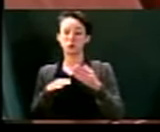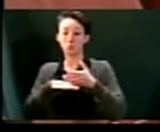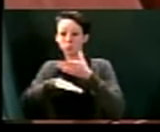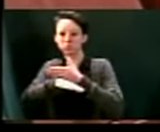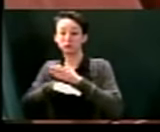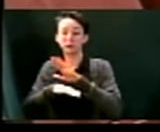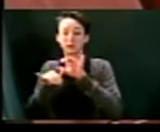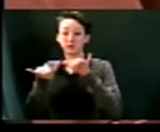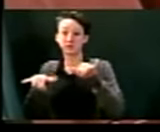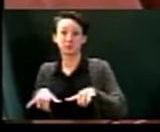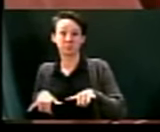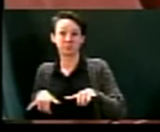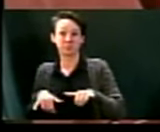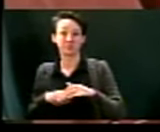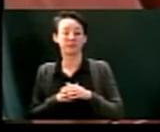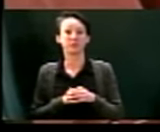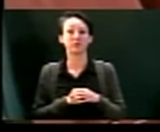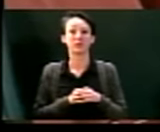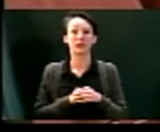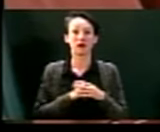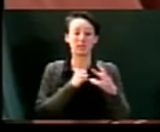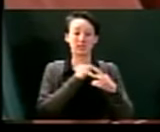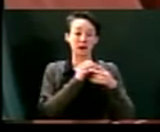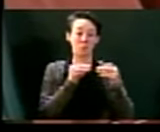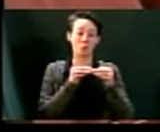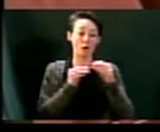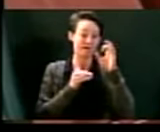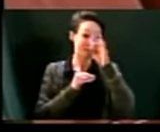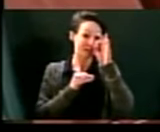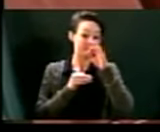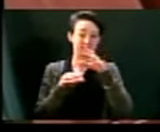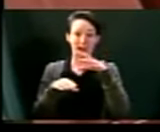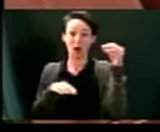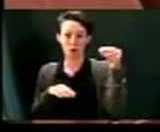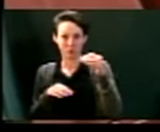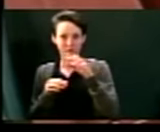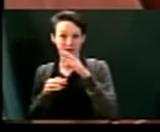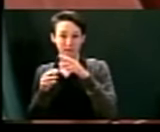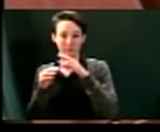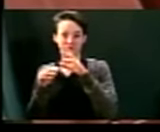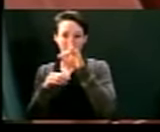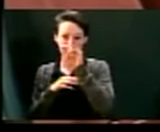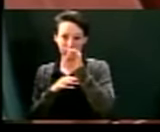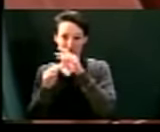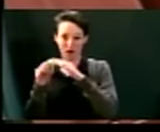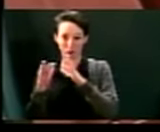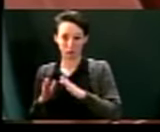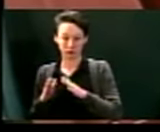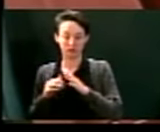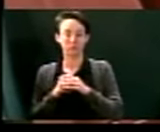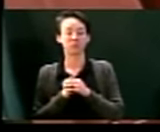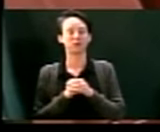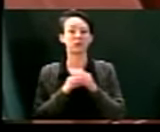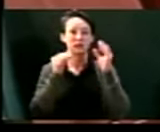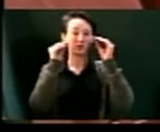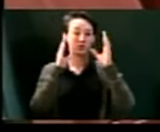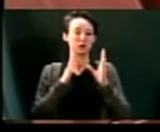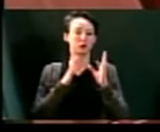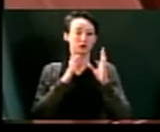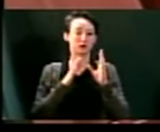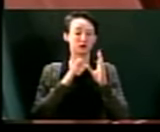of the hen house. Just like the teachers put in long extra hours in data analysis,